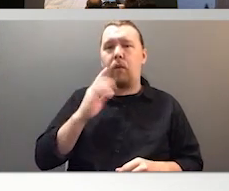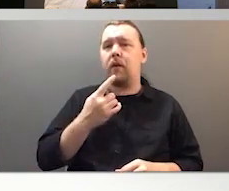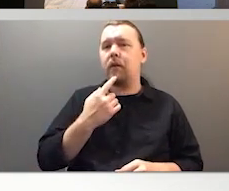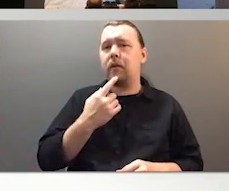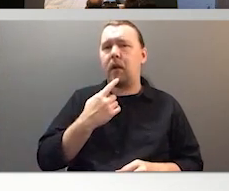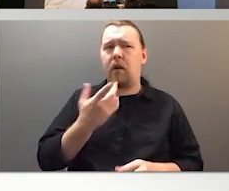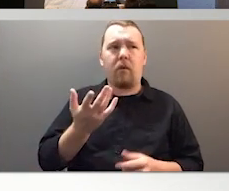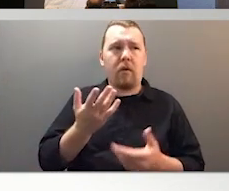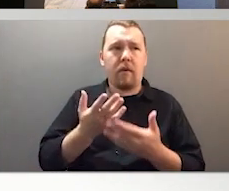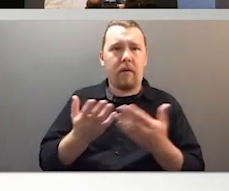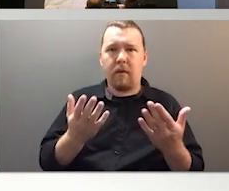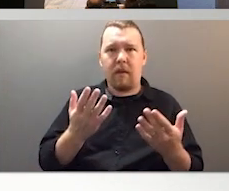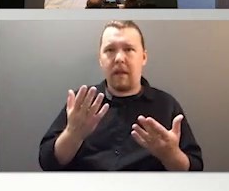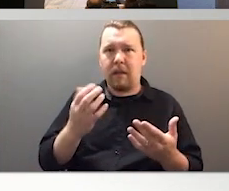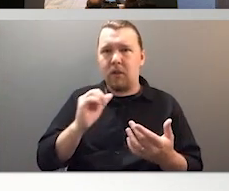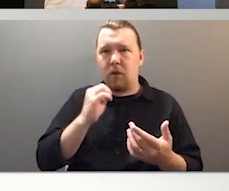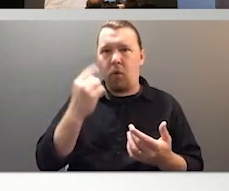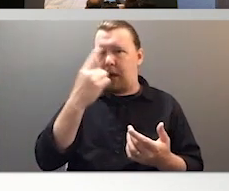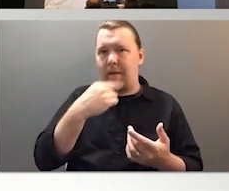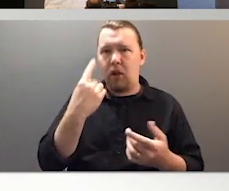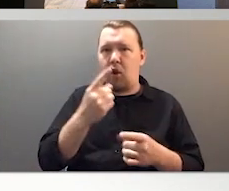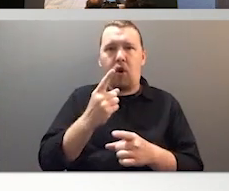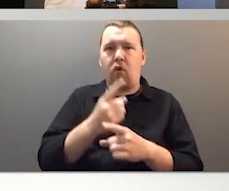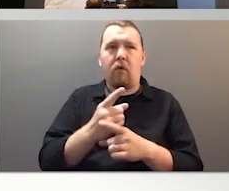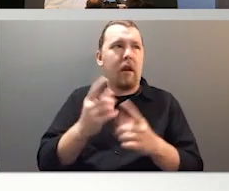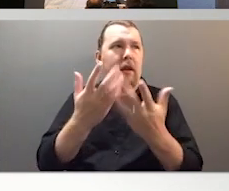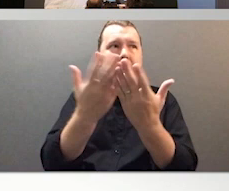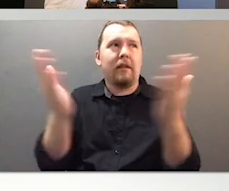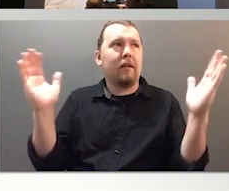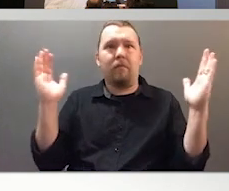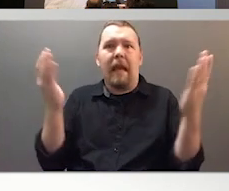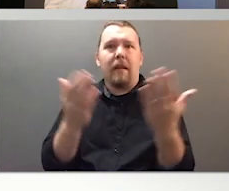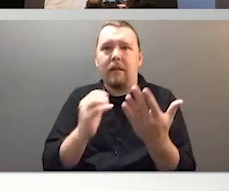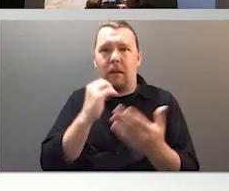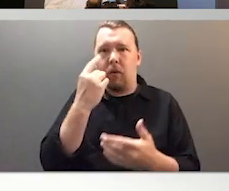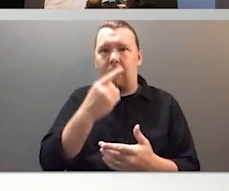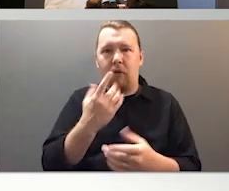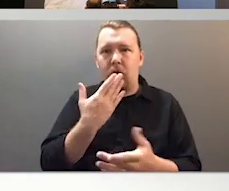things don't even look right in space. And so here's why.